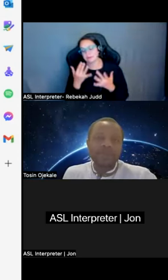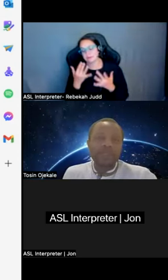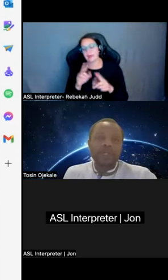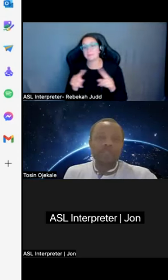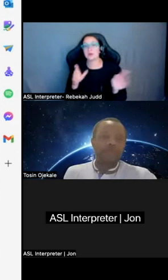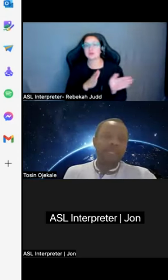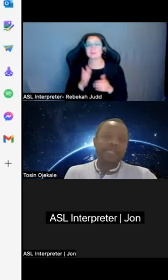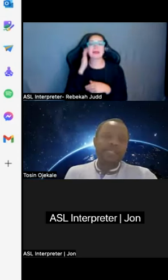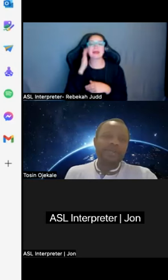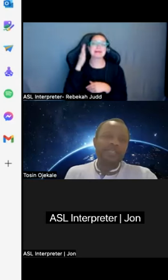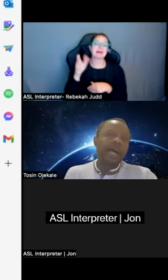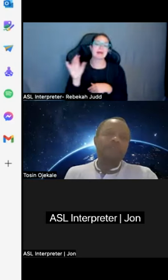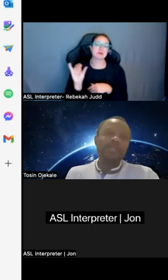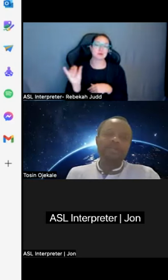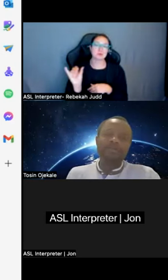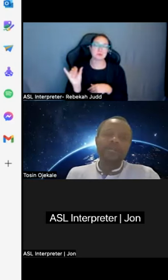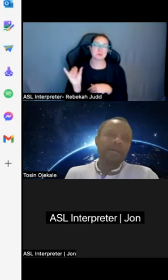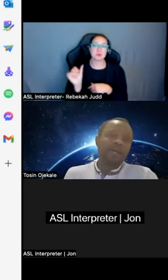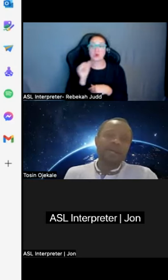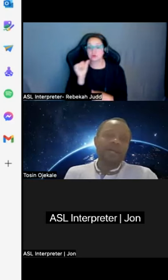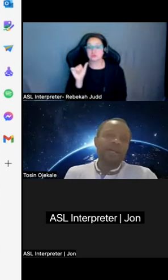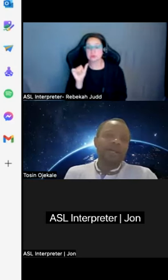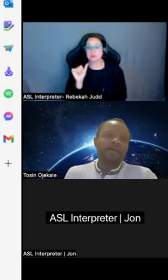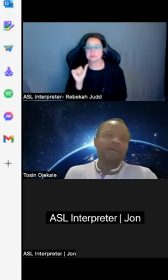So it's not something that is just happening